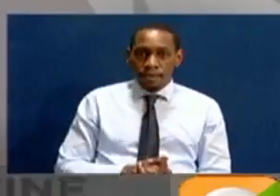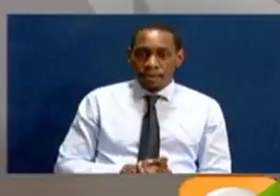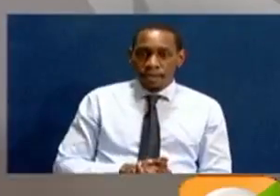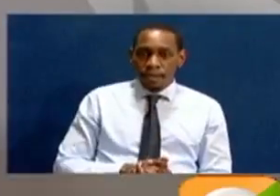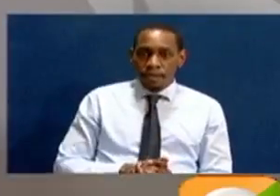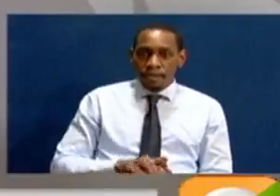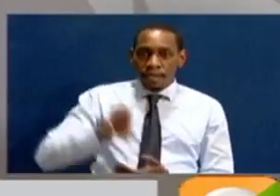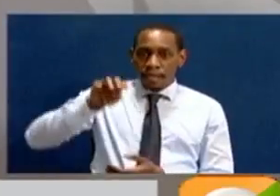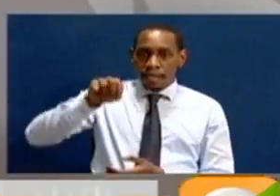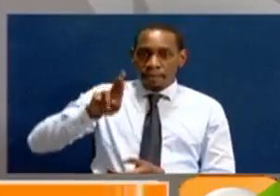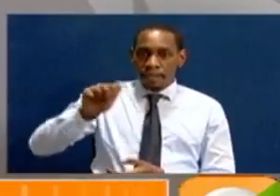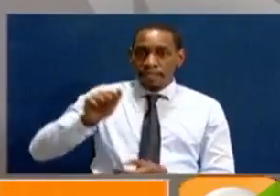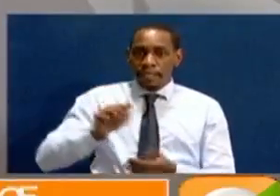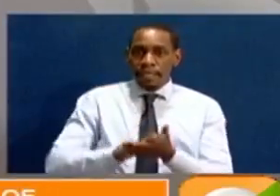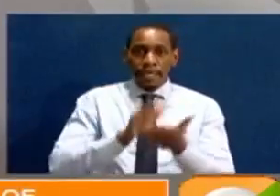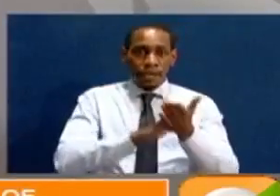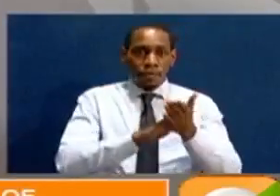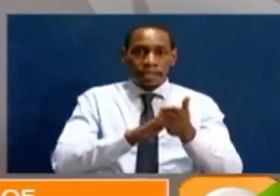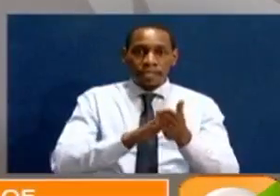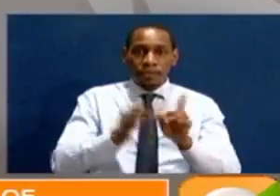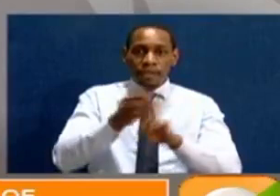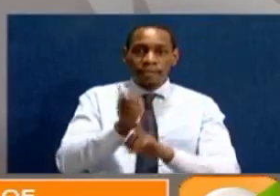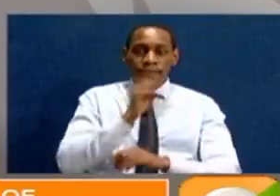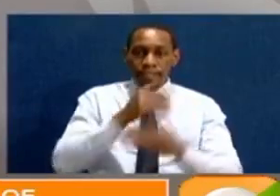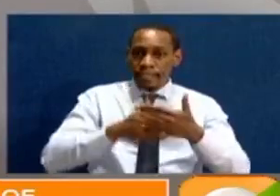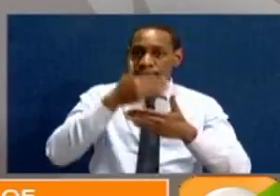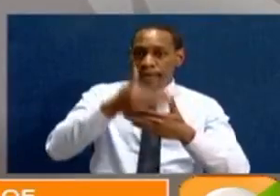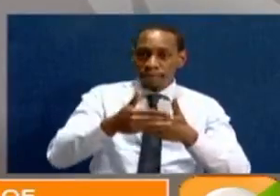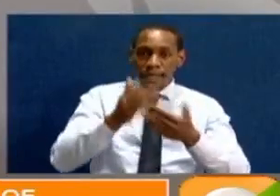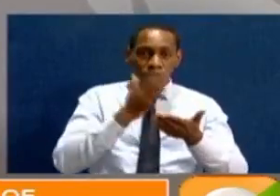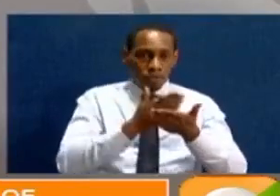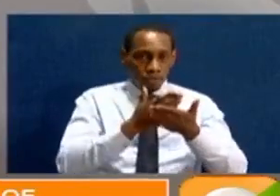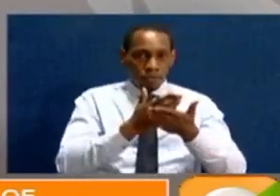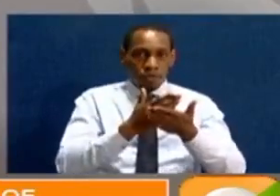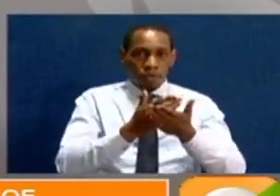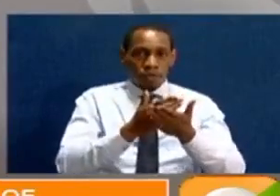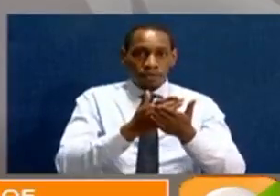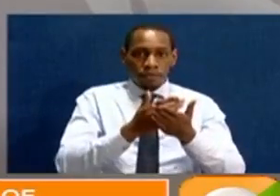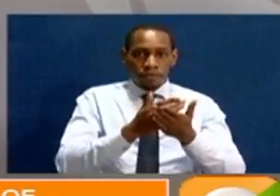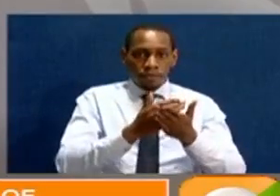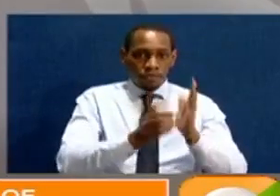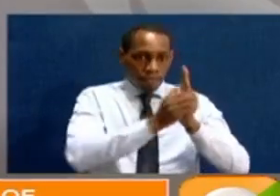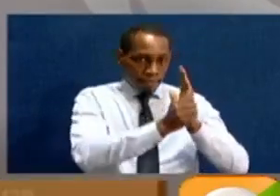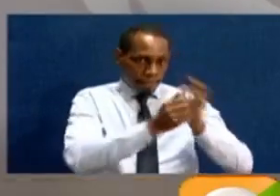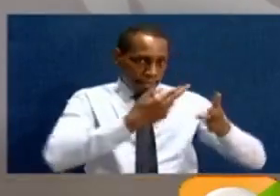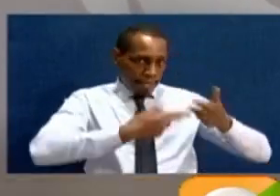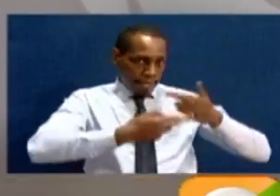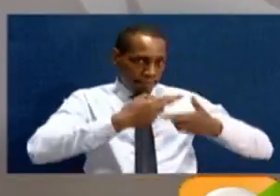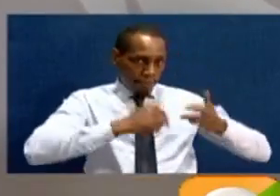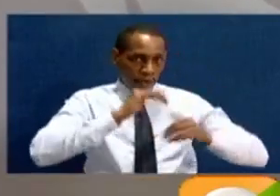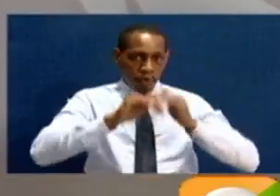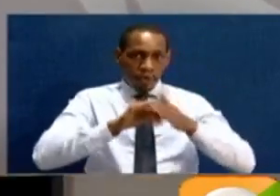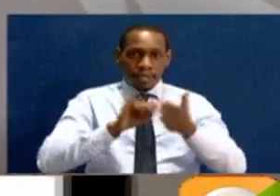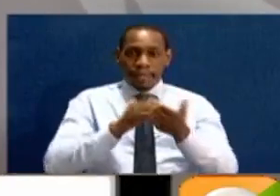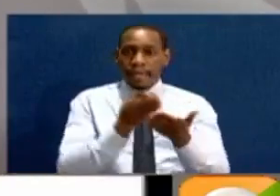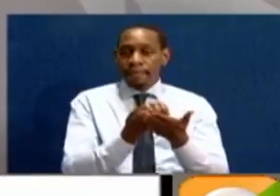MHRA's recommendation has been reached following an extremely thorough and scientifically rigorous review of all